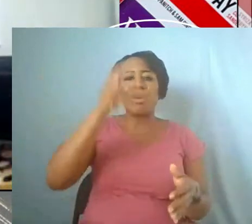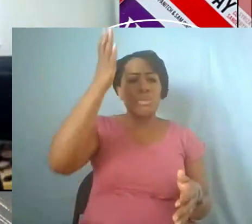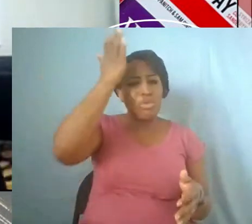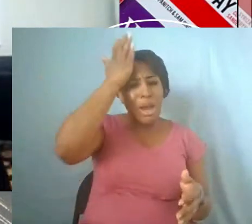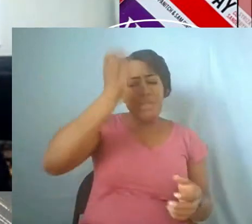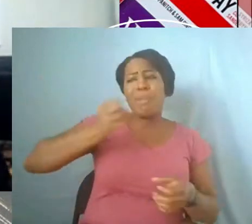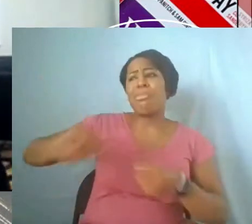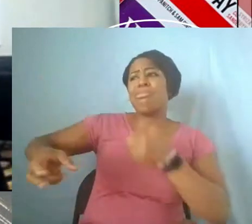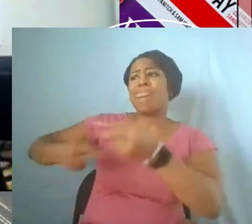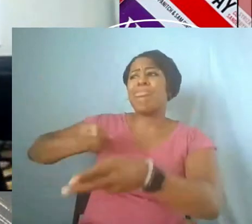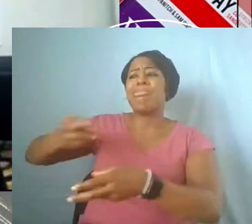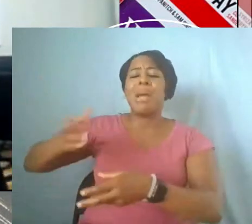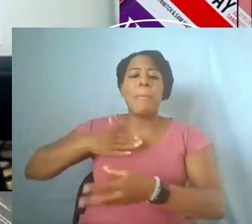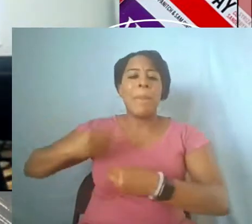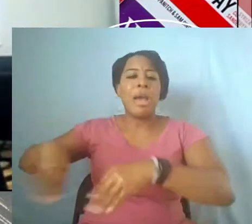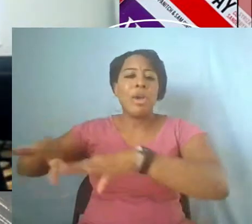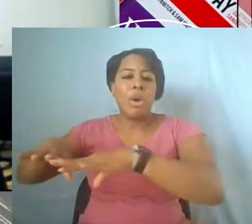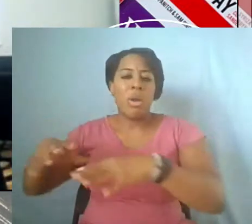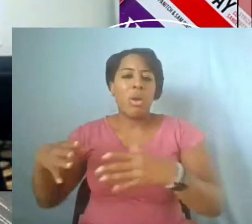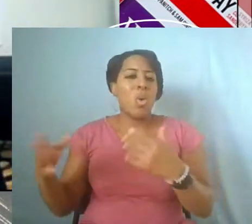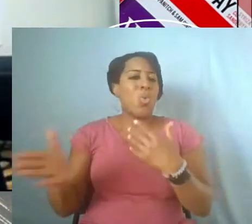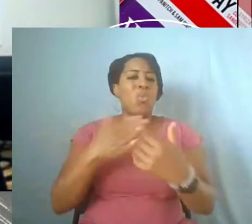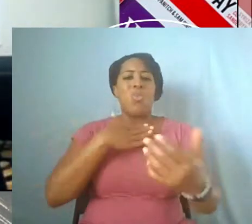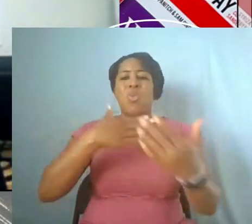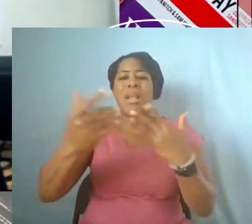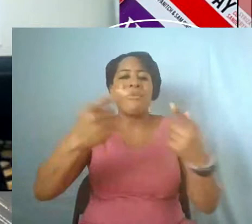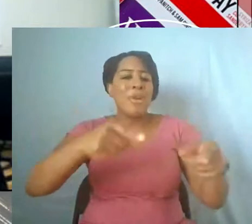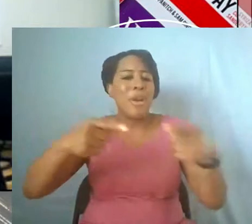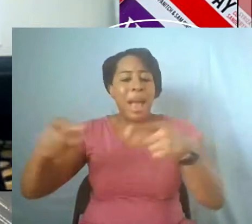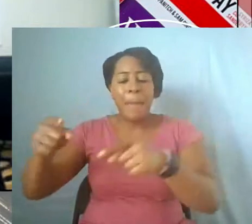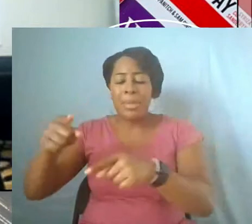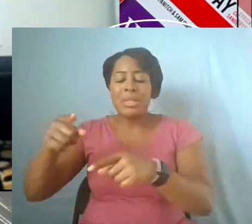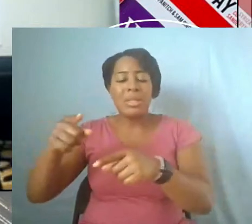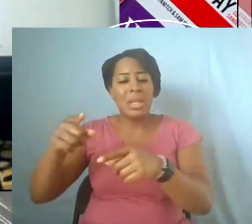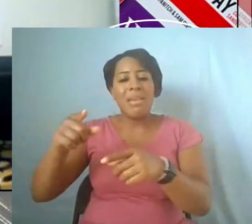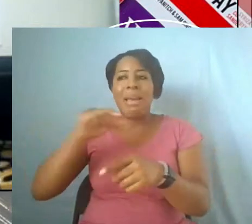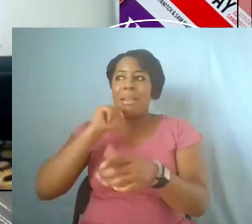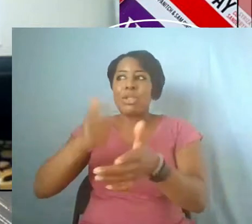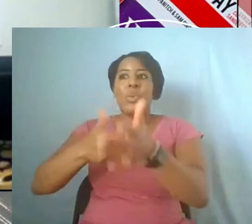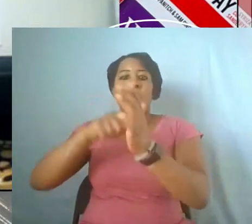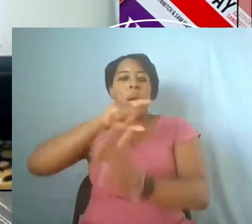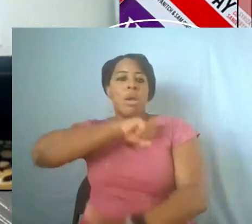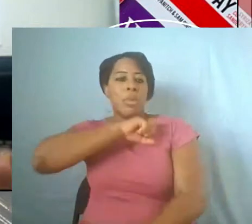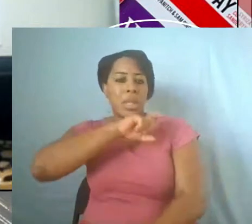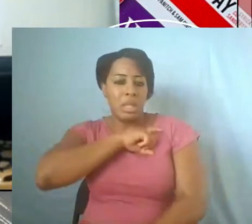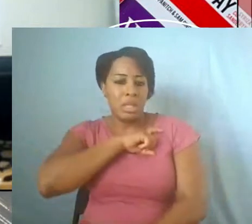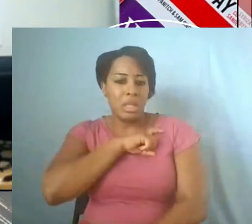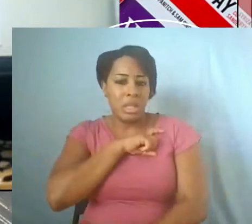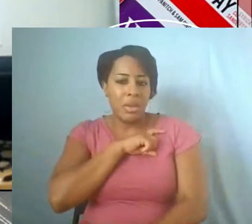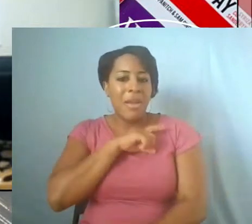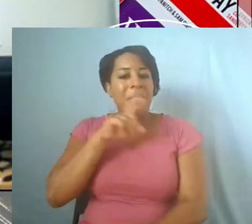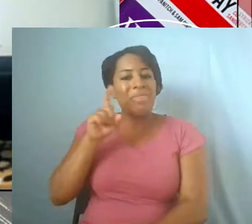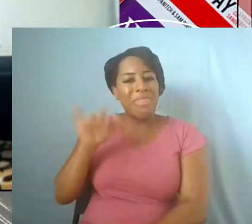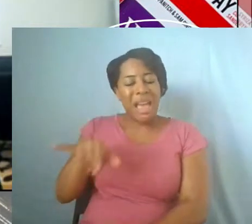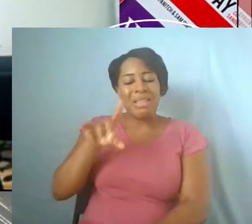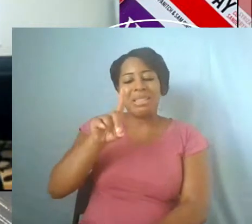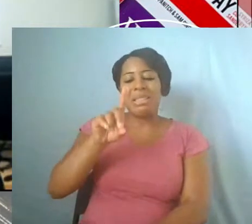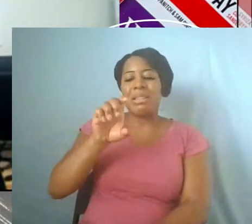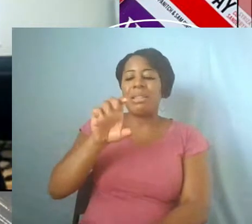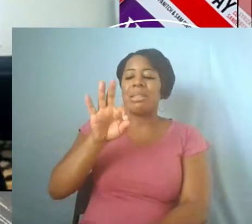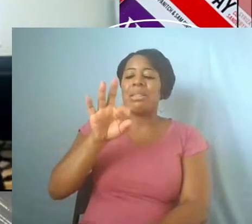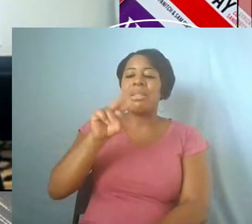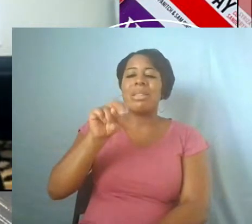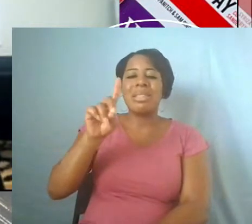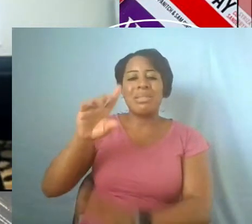of community disputes that happen on a regular basis that doesn't require police. This is what we really mean by defunding the police,